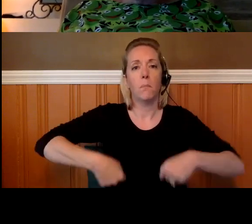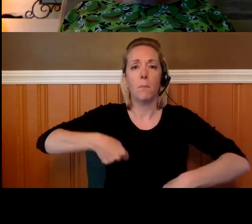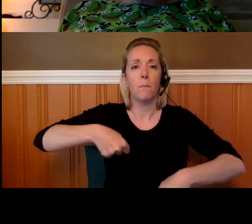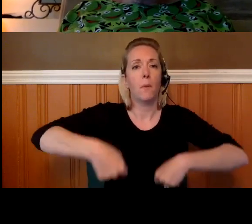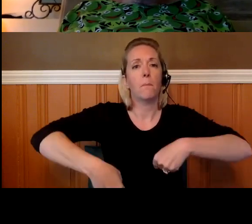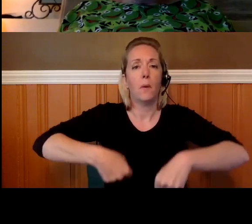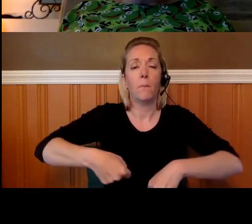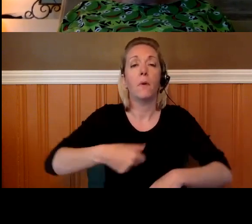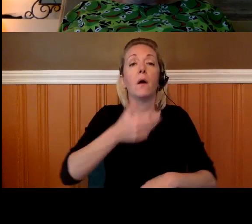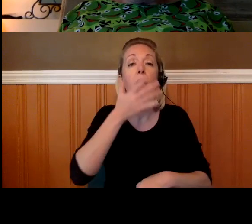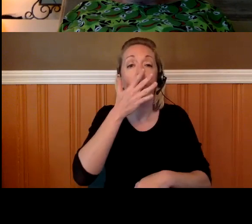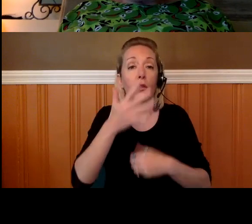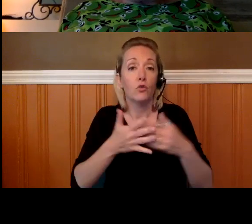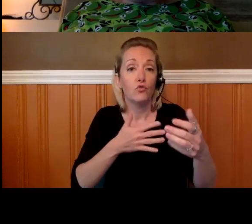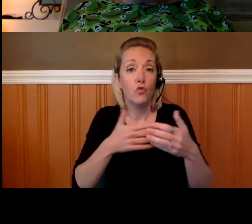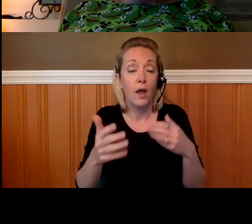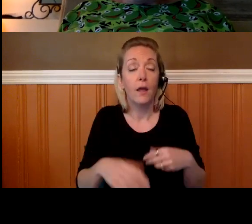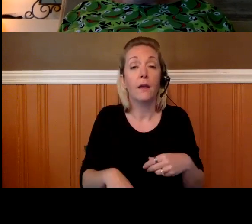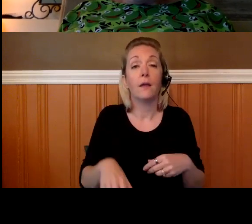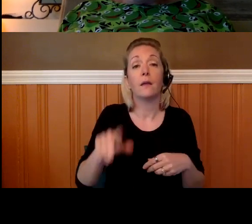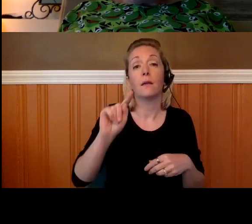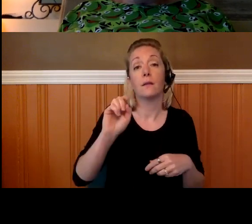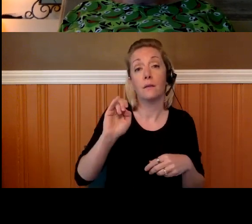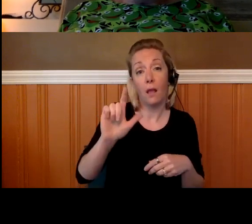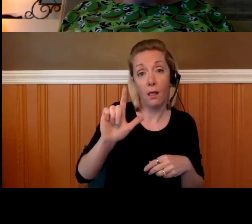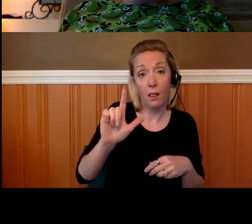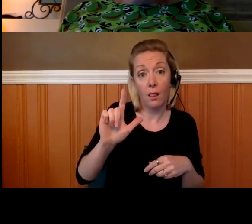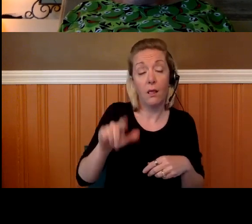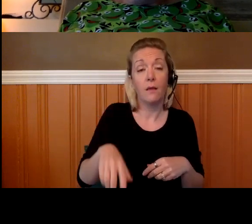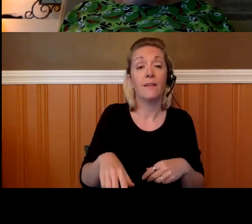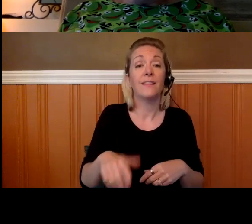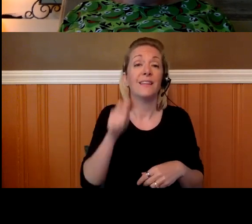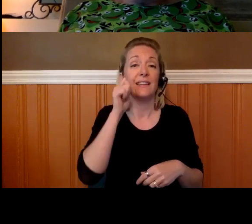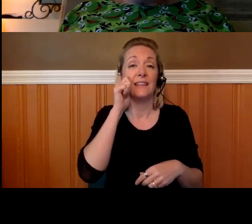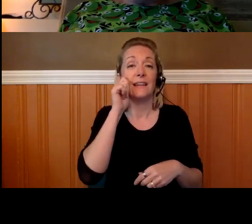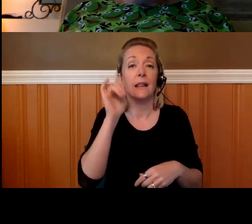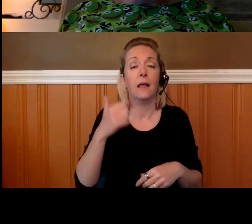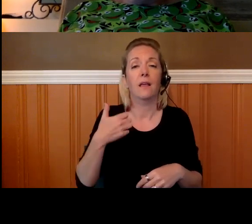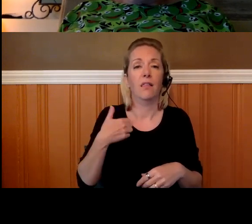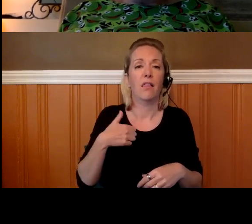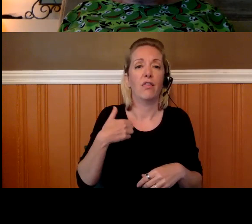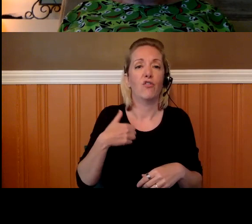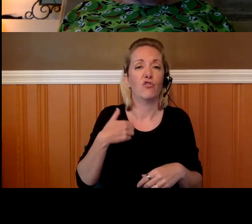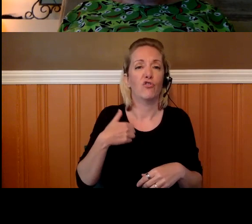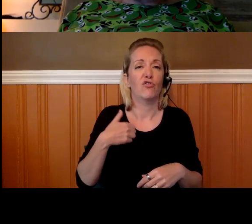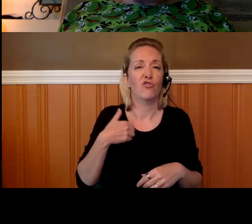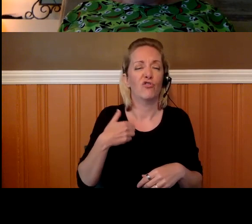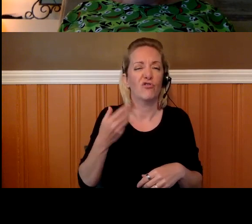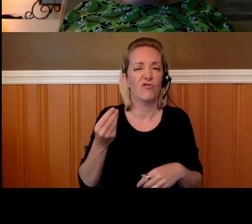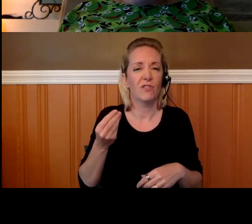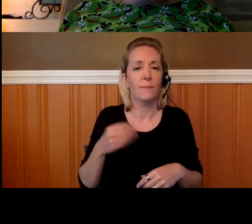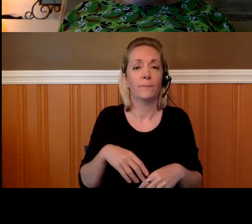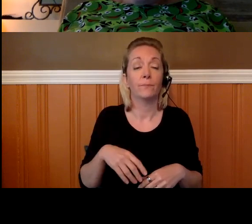gray, tail, leathery skin,